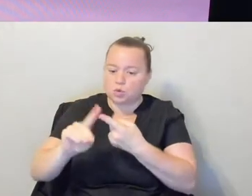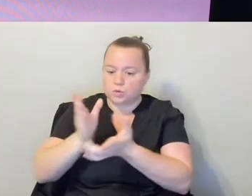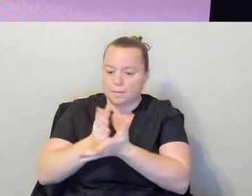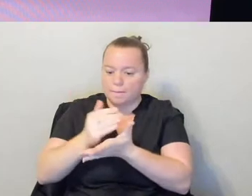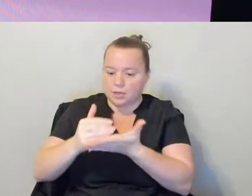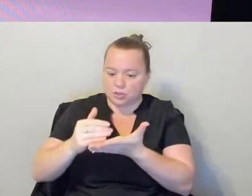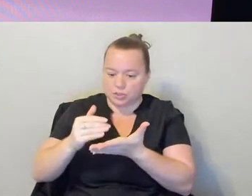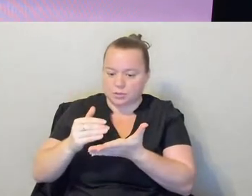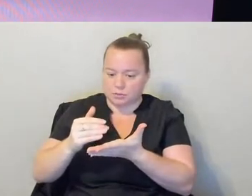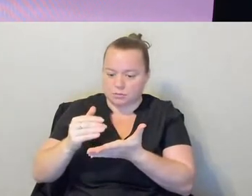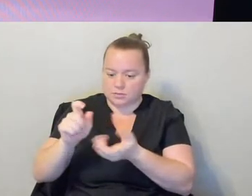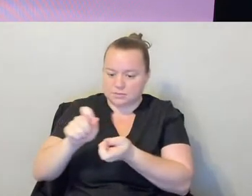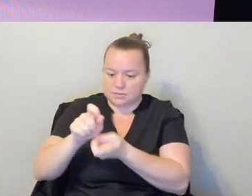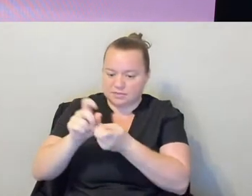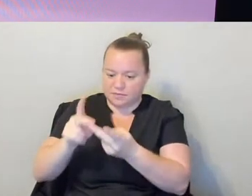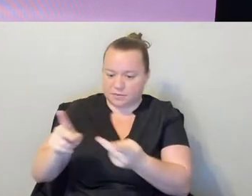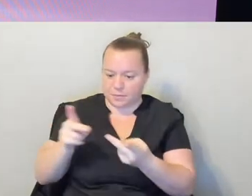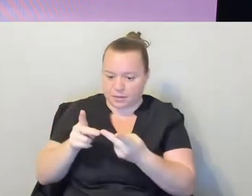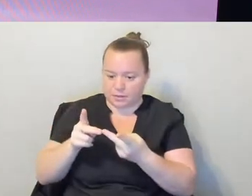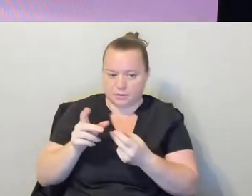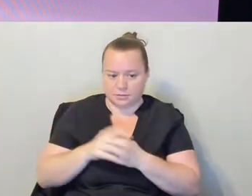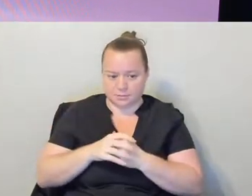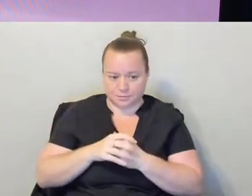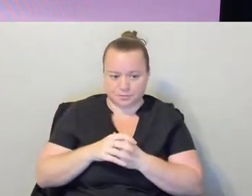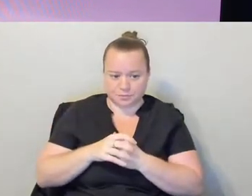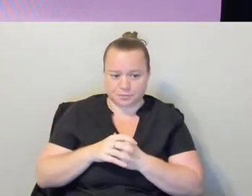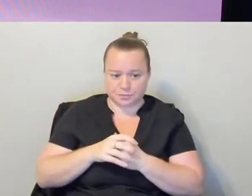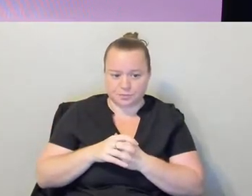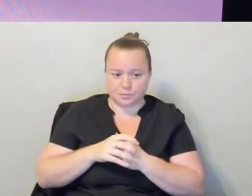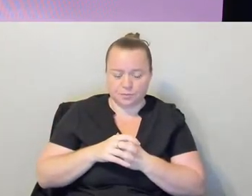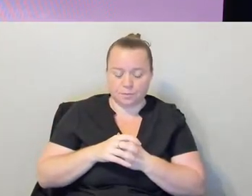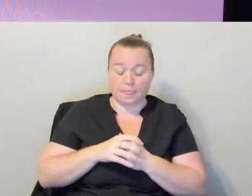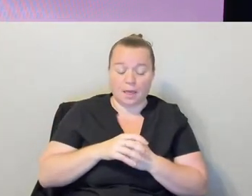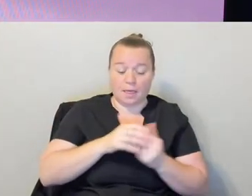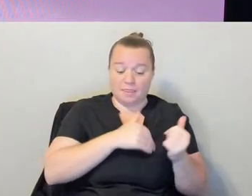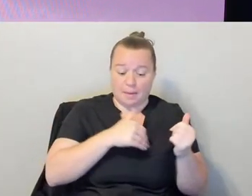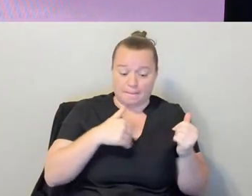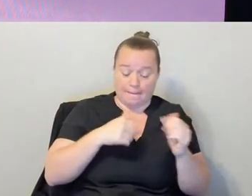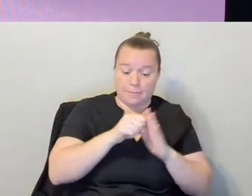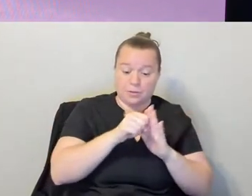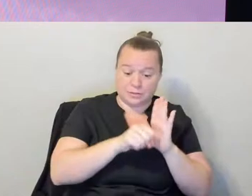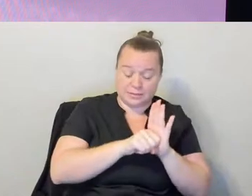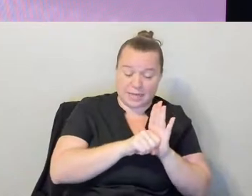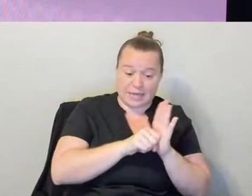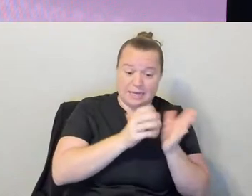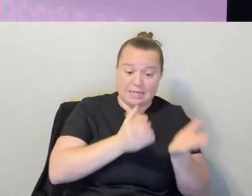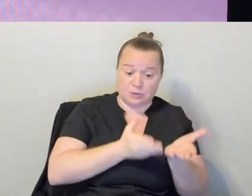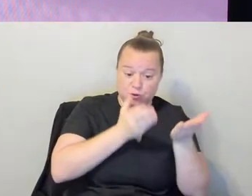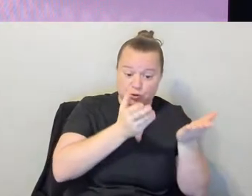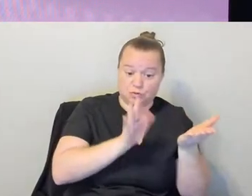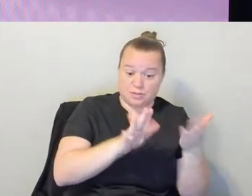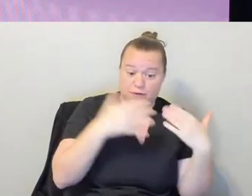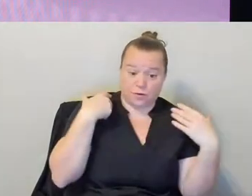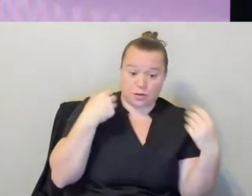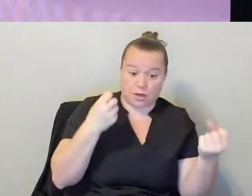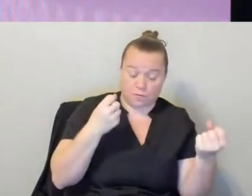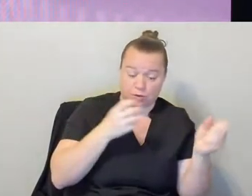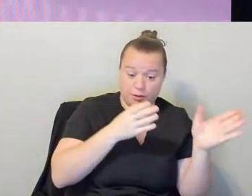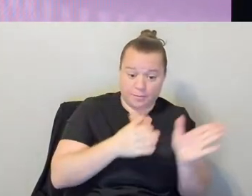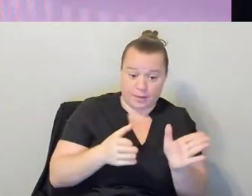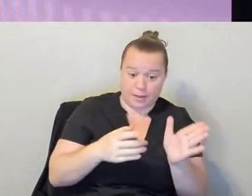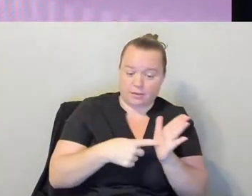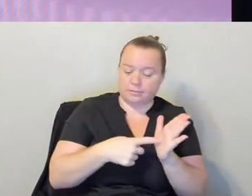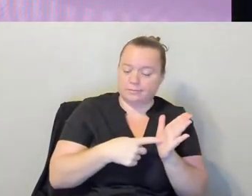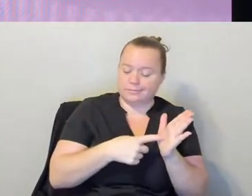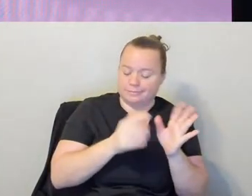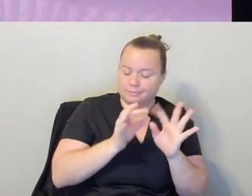therefore, what the member state has introduced in its recovery and resilience plan is the key element